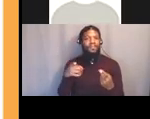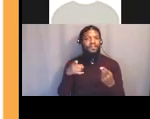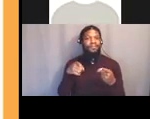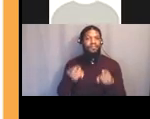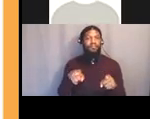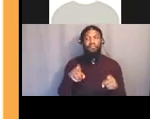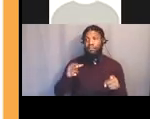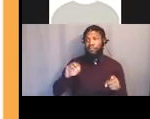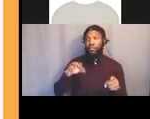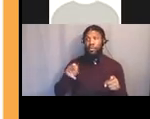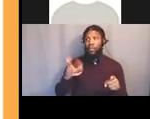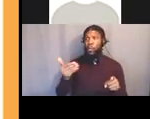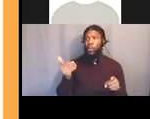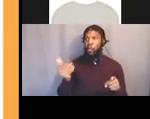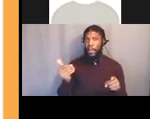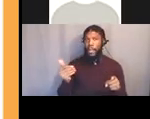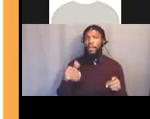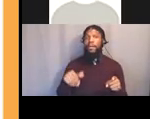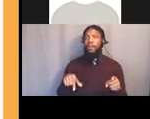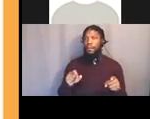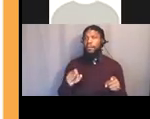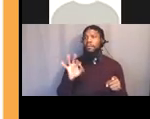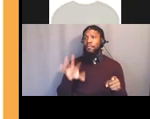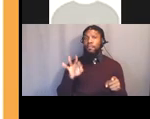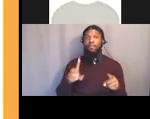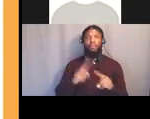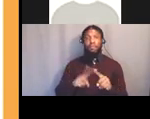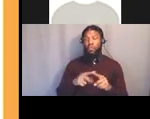Miriam, do you want to start dropping some resources in the chat?